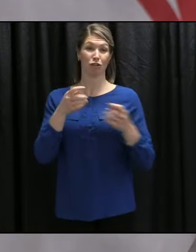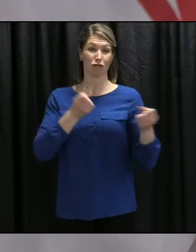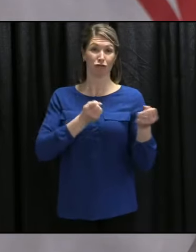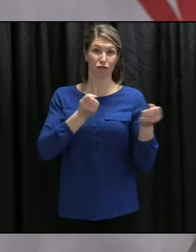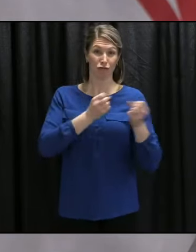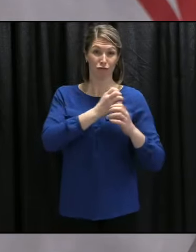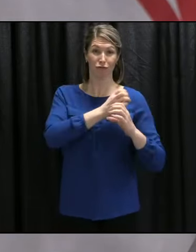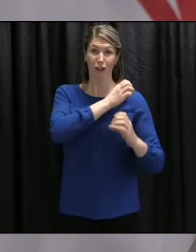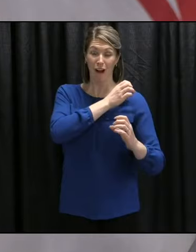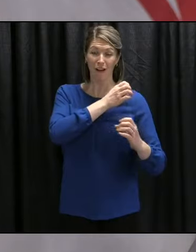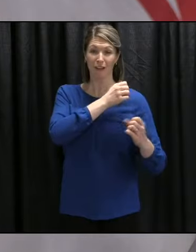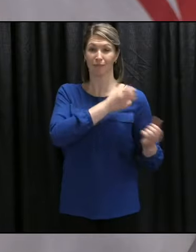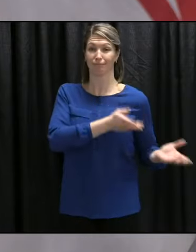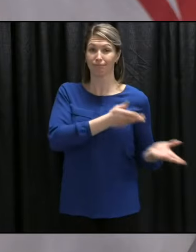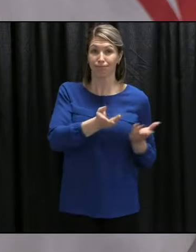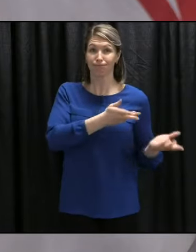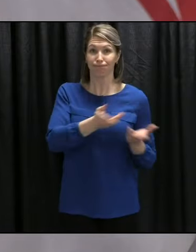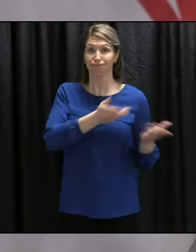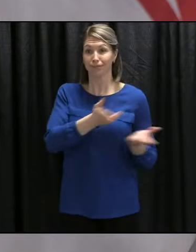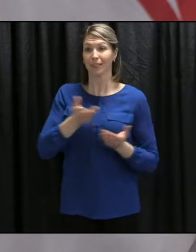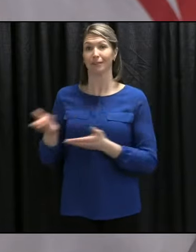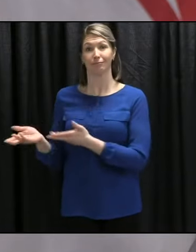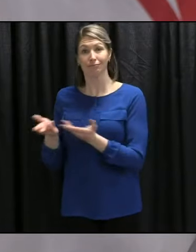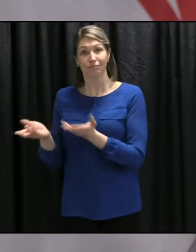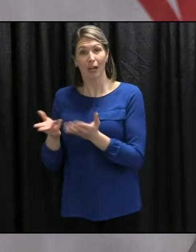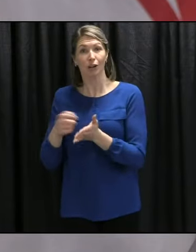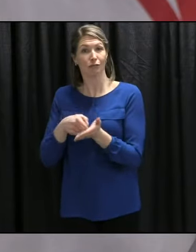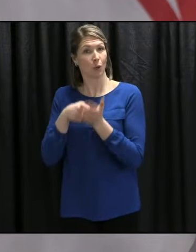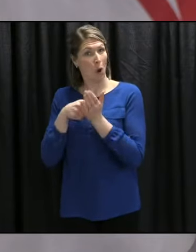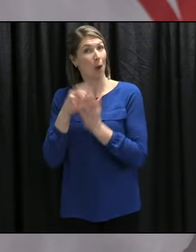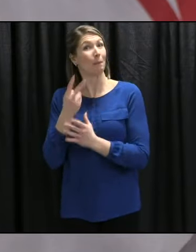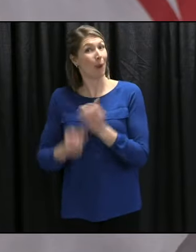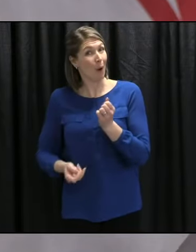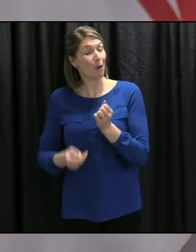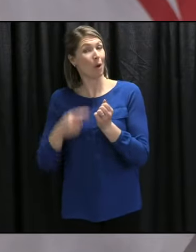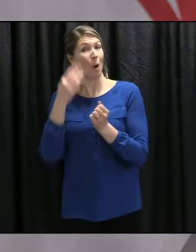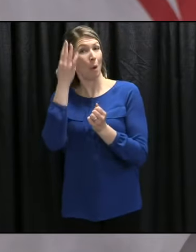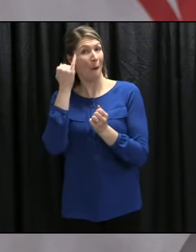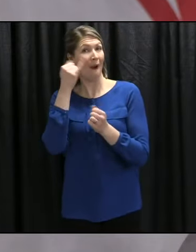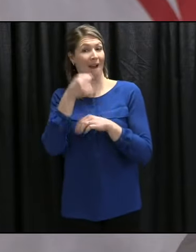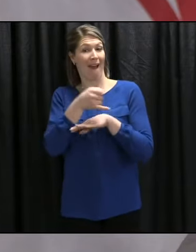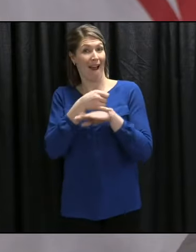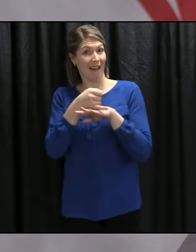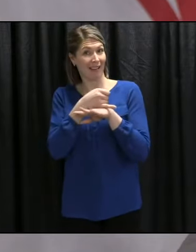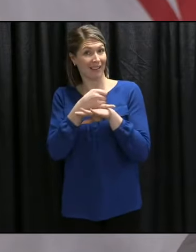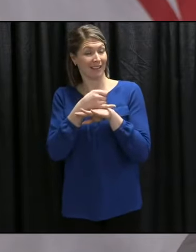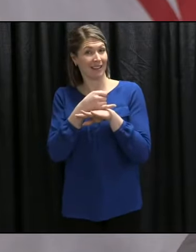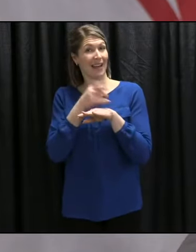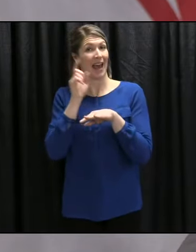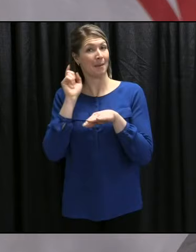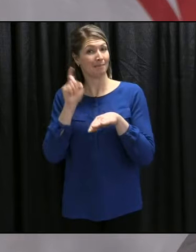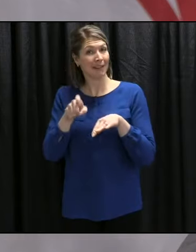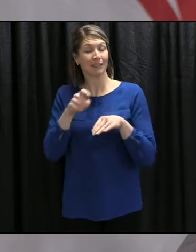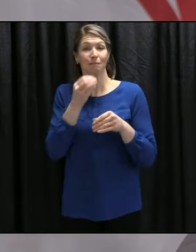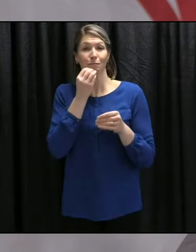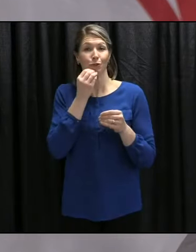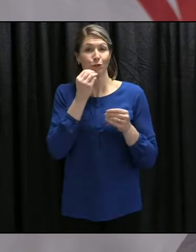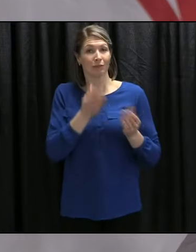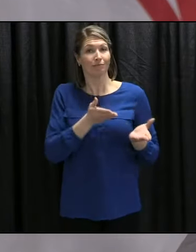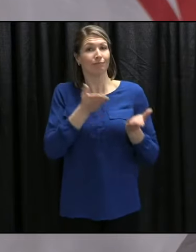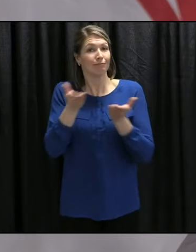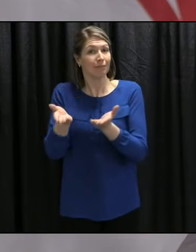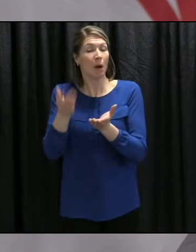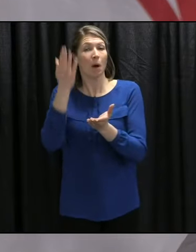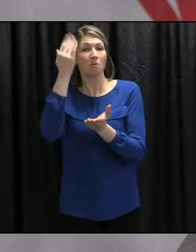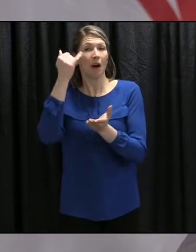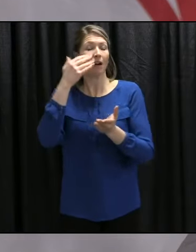cases, getting goods and services here on a timely basis because we are an island or we're remote and we have the Labrador portion,